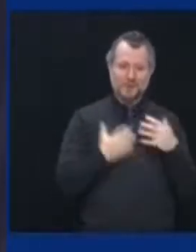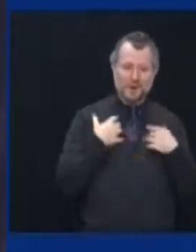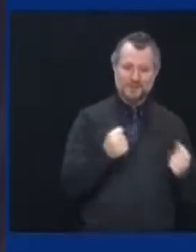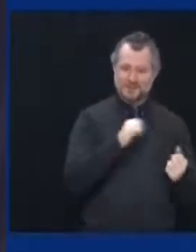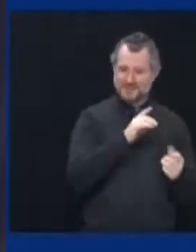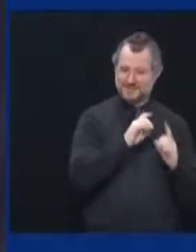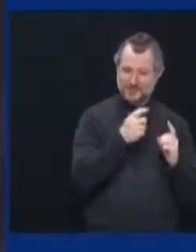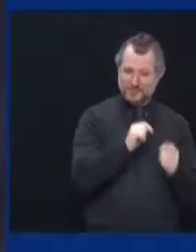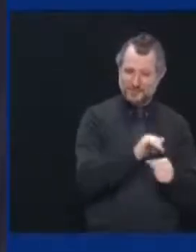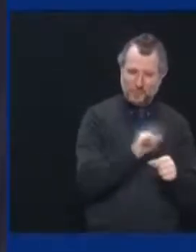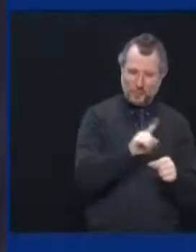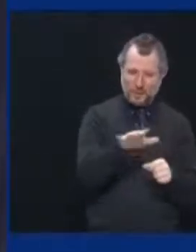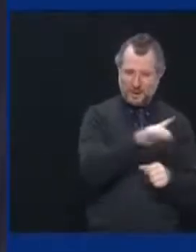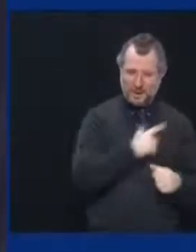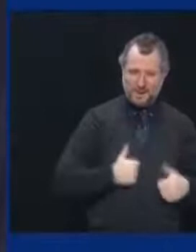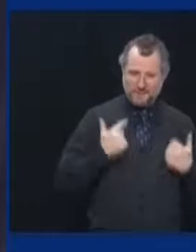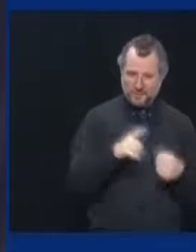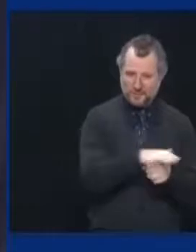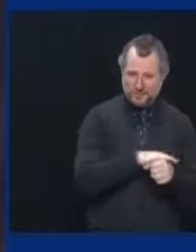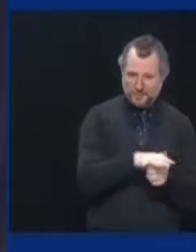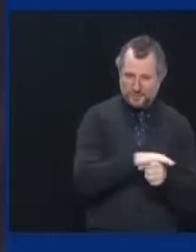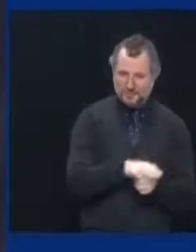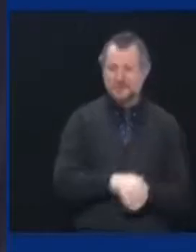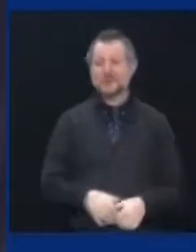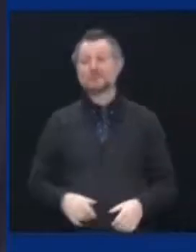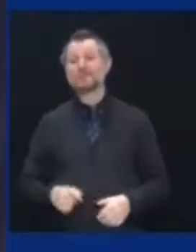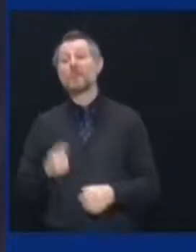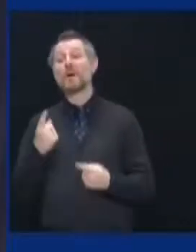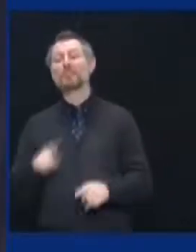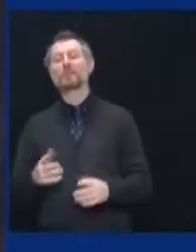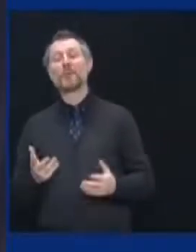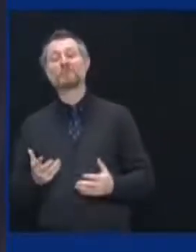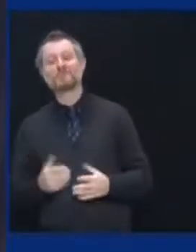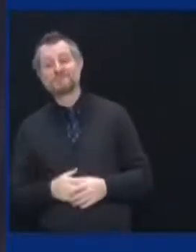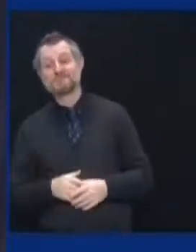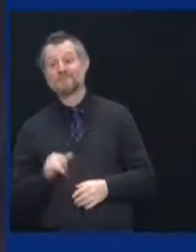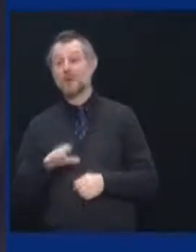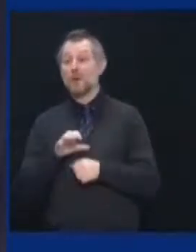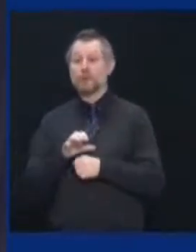area. What happened is they're fully booked